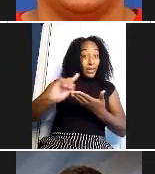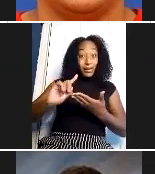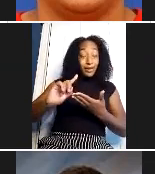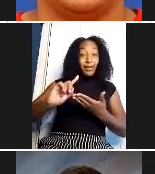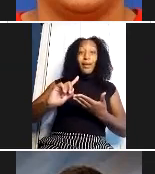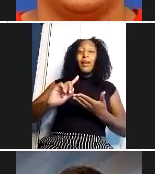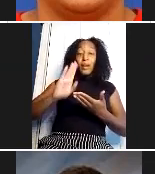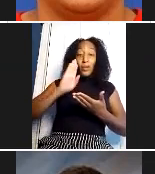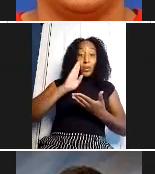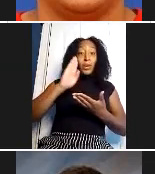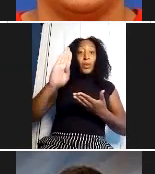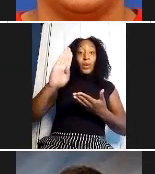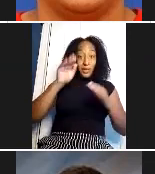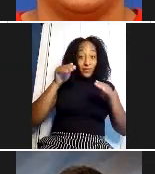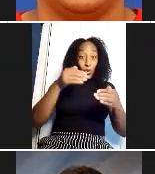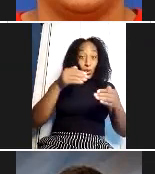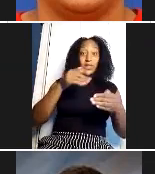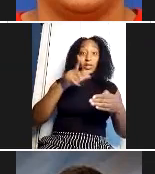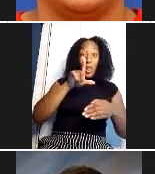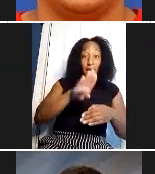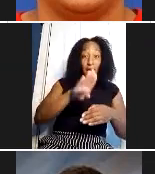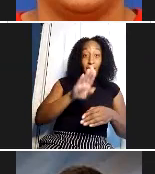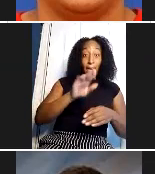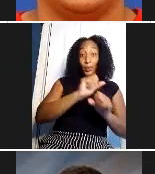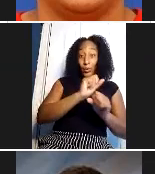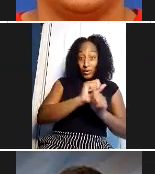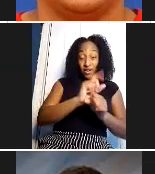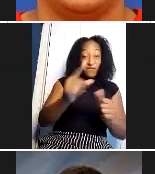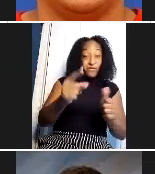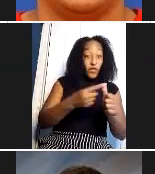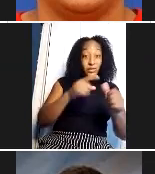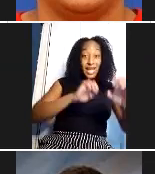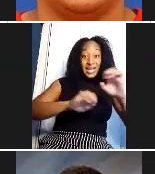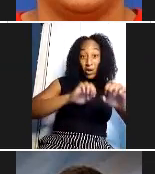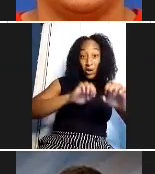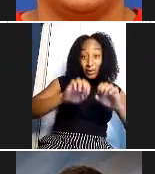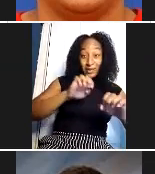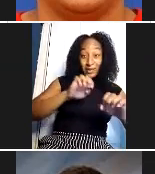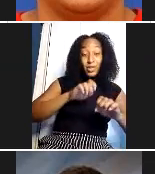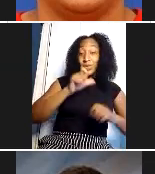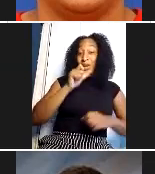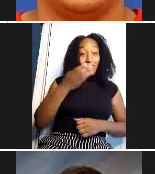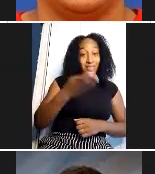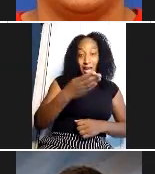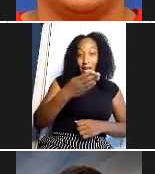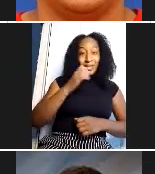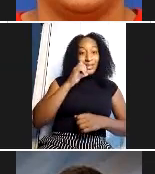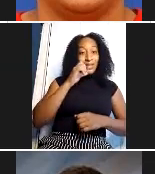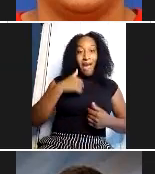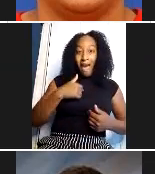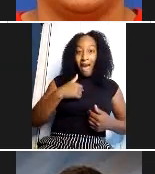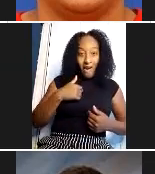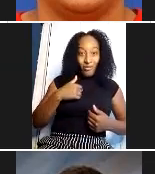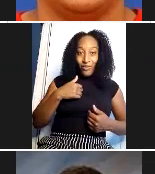the lab class in terms of your first experiments. So if you're not there, you won't get you won't be able